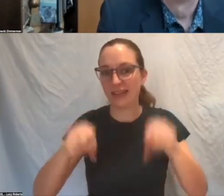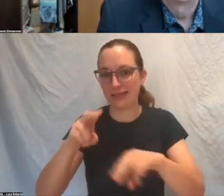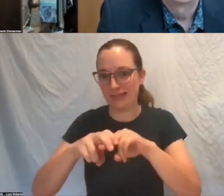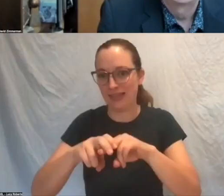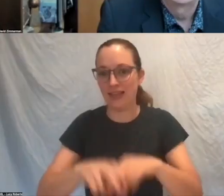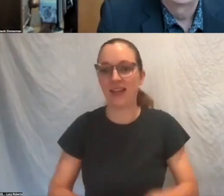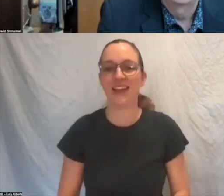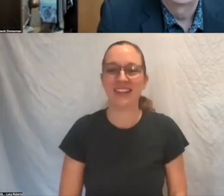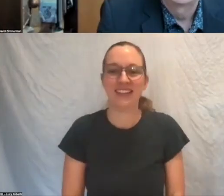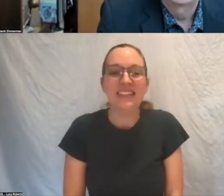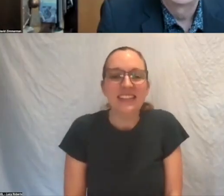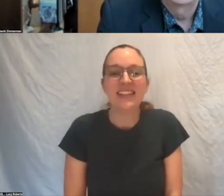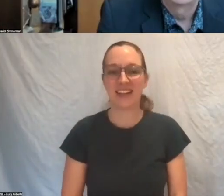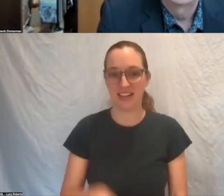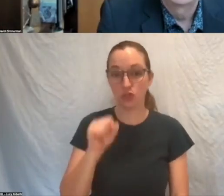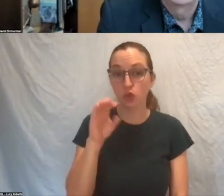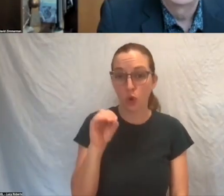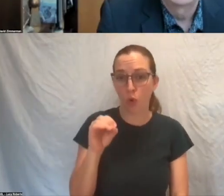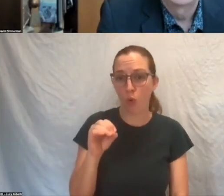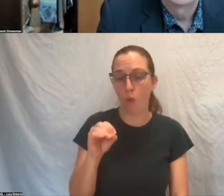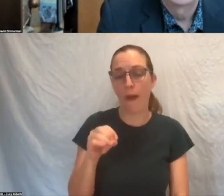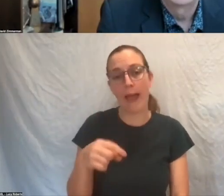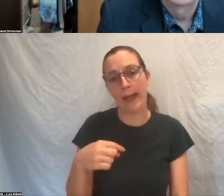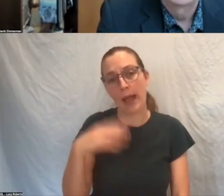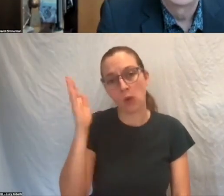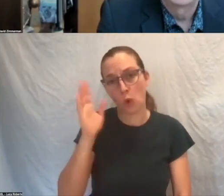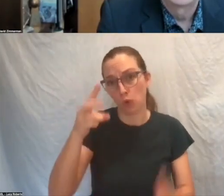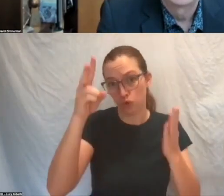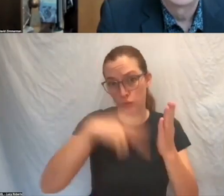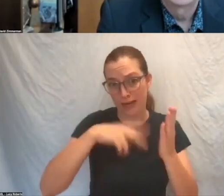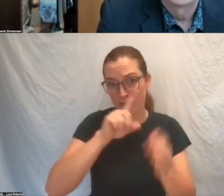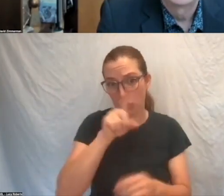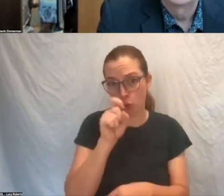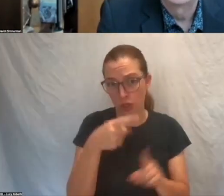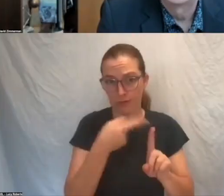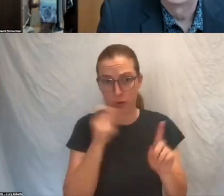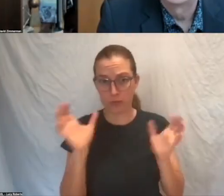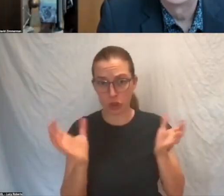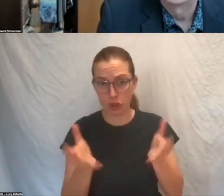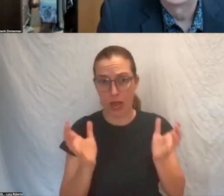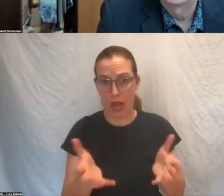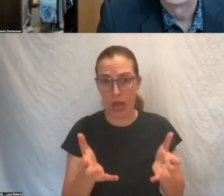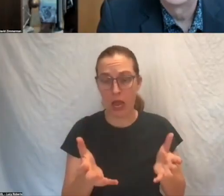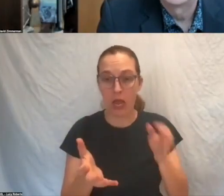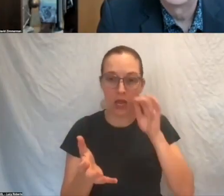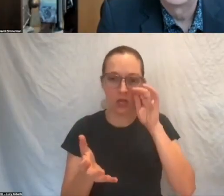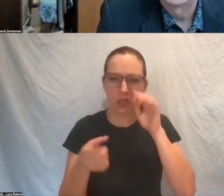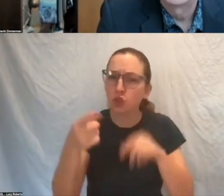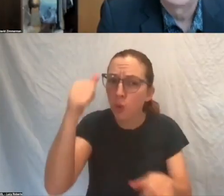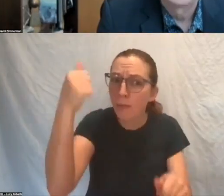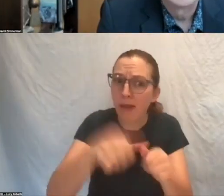right here. So I'm going to read it to you in the chat. So no, actually, Hannah, do Yeah. you remember it?